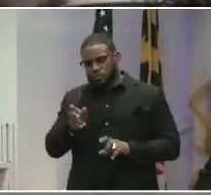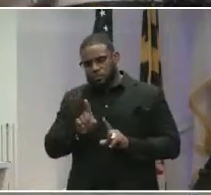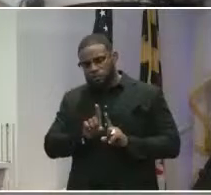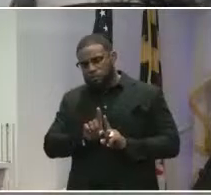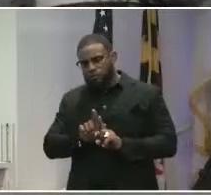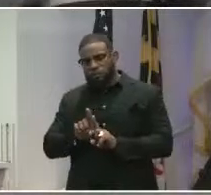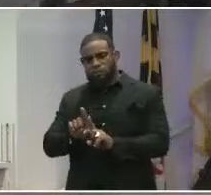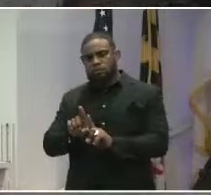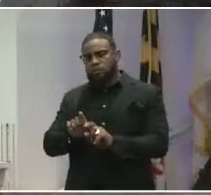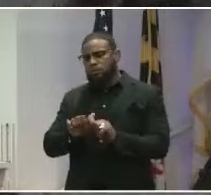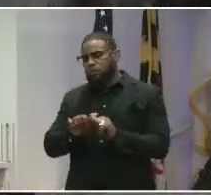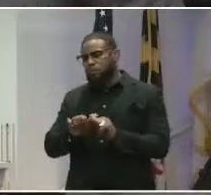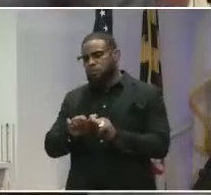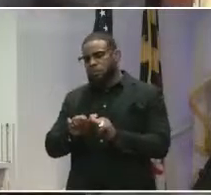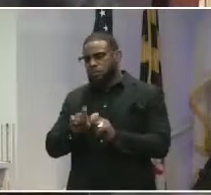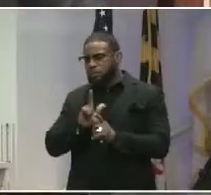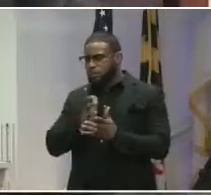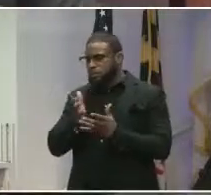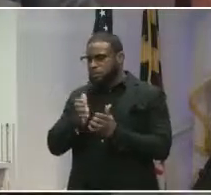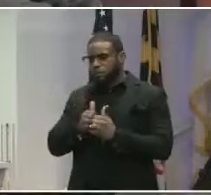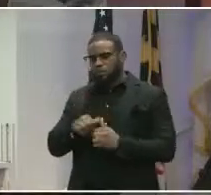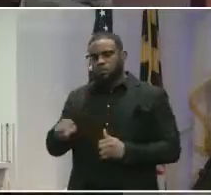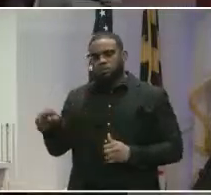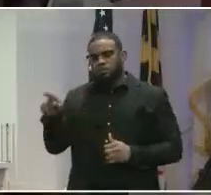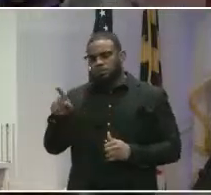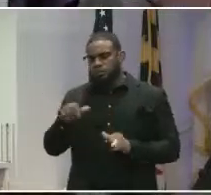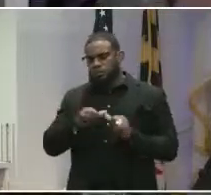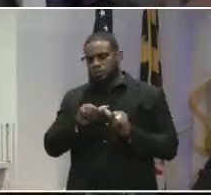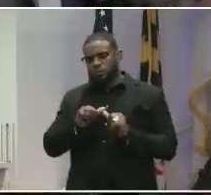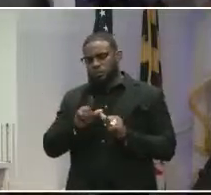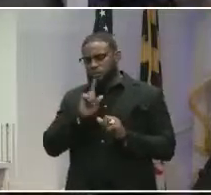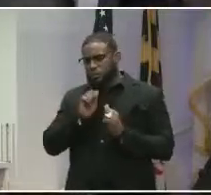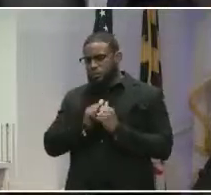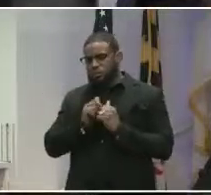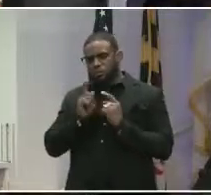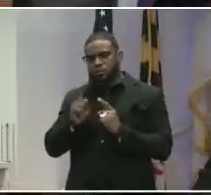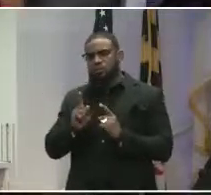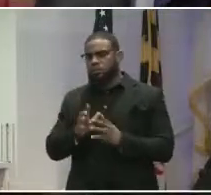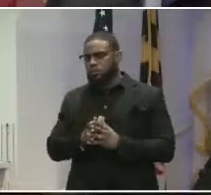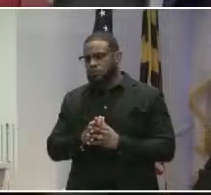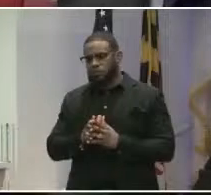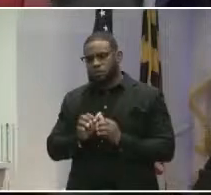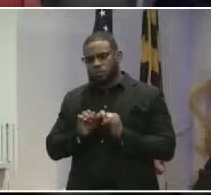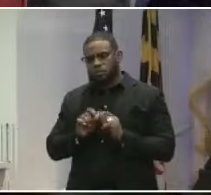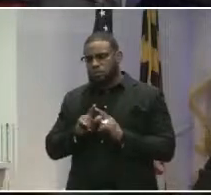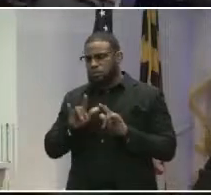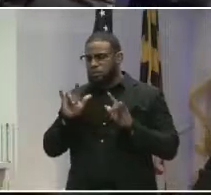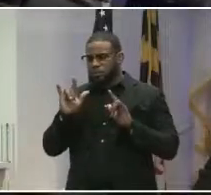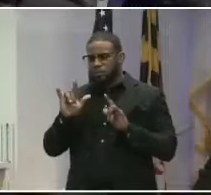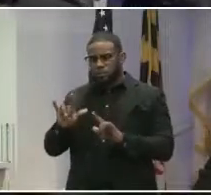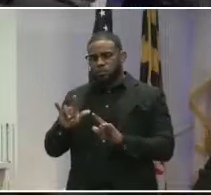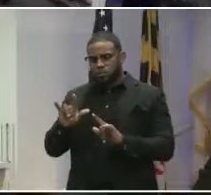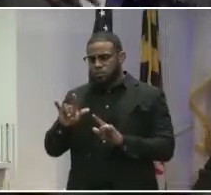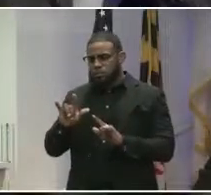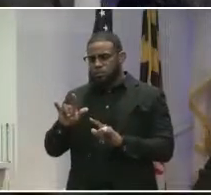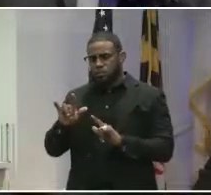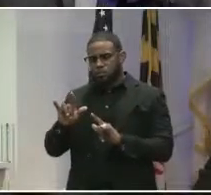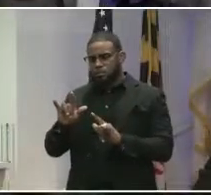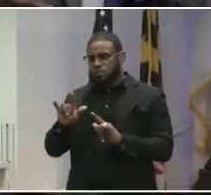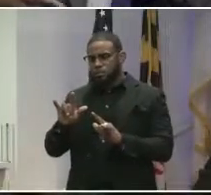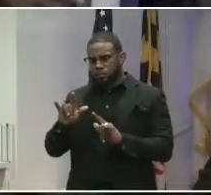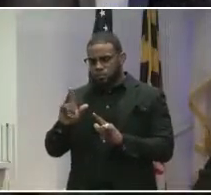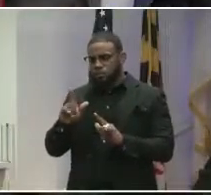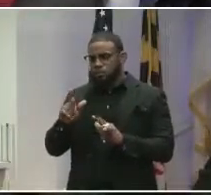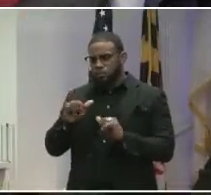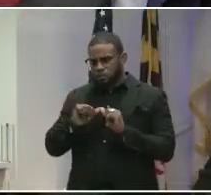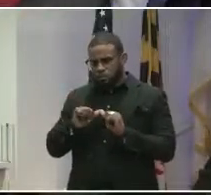you. May he continue to talk with you. May he continue to be with you. May he continue to love upon you. May